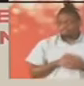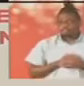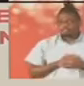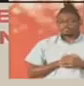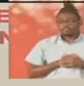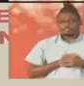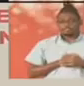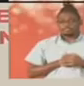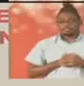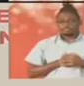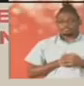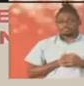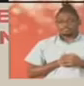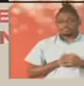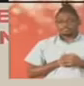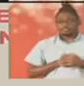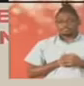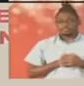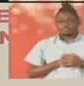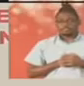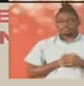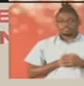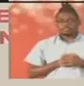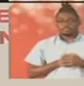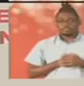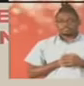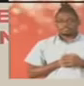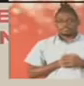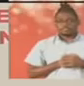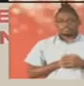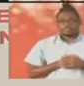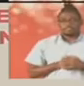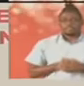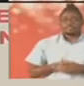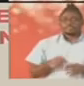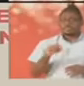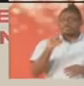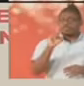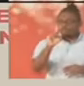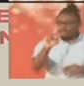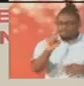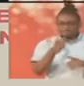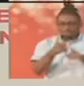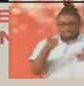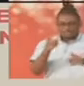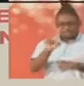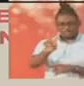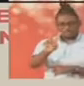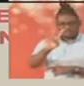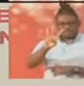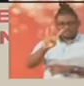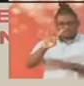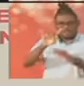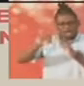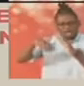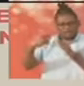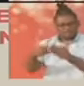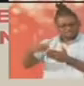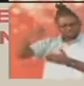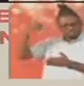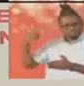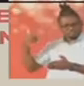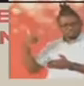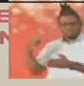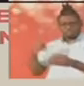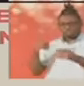on between 48 hours ago and the 2nd of March. So we had 1 case turning positive or